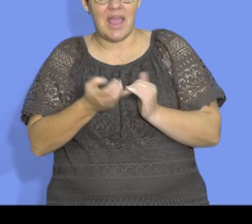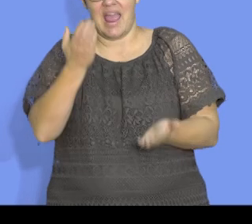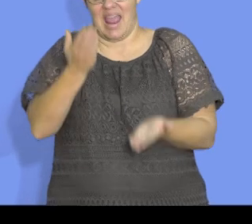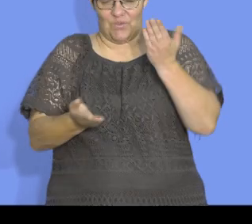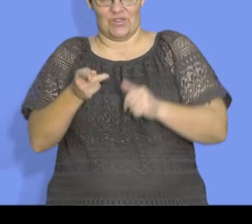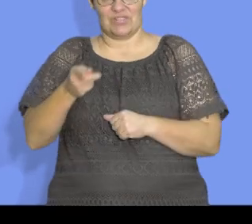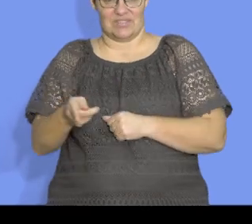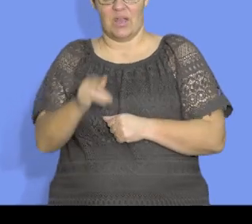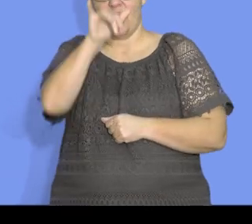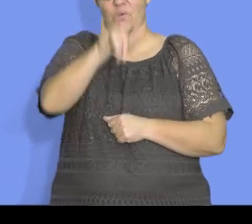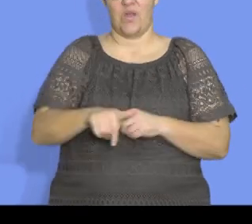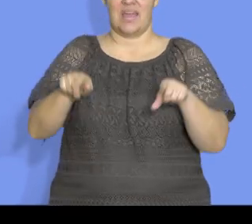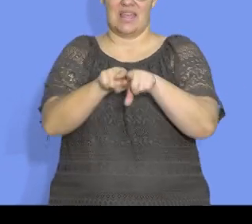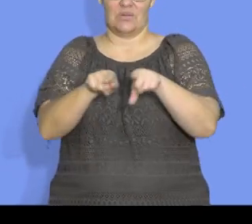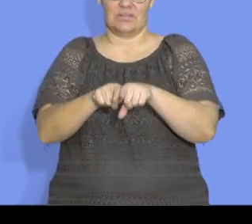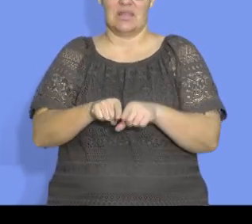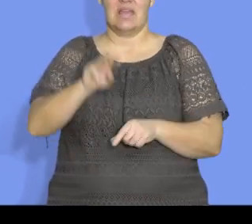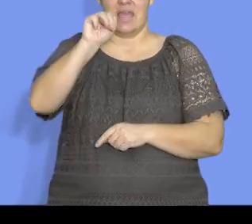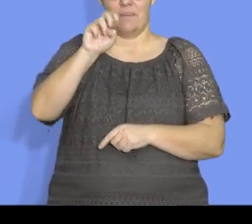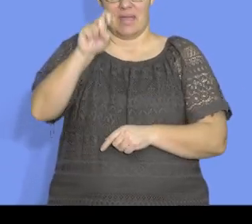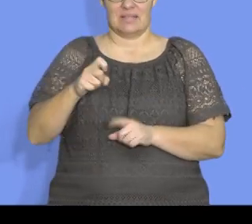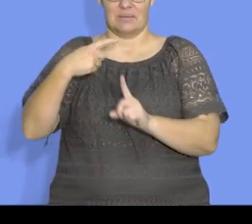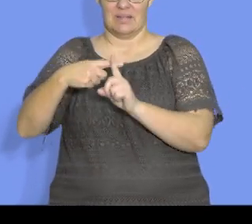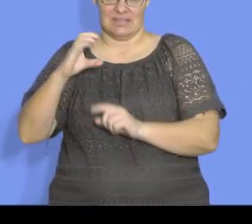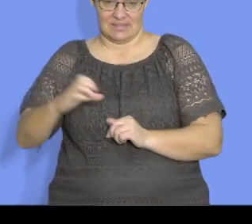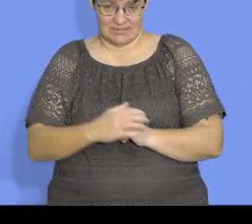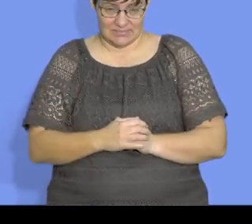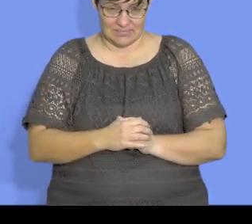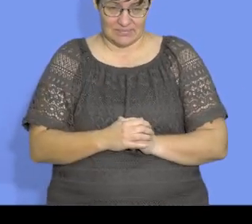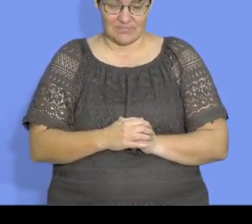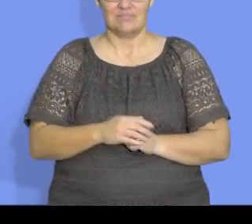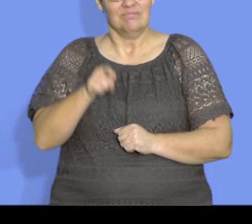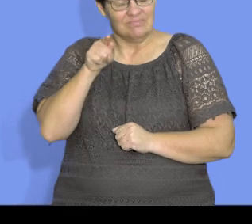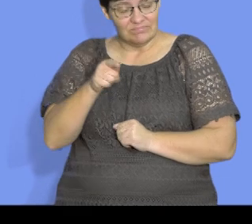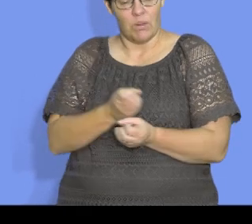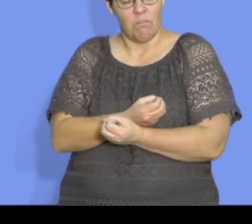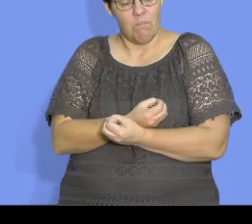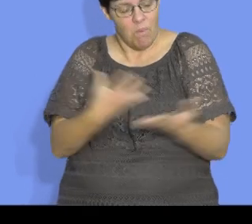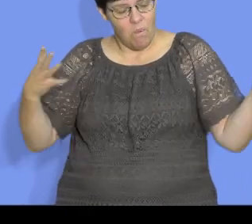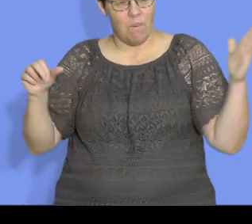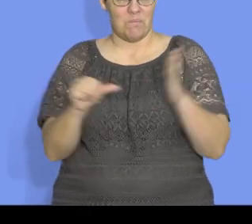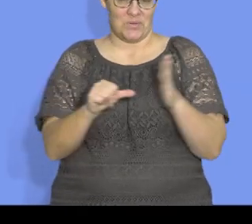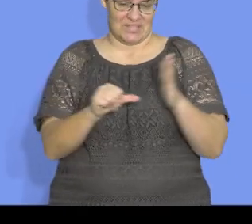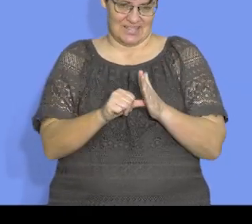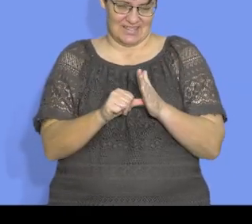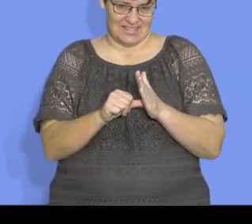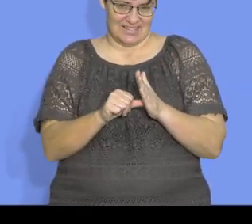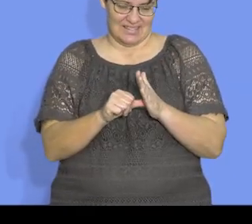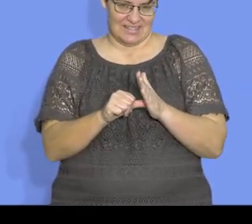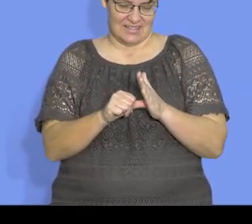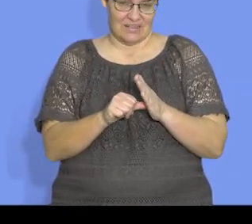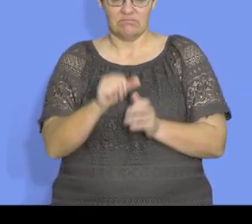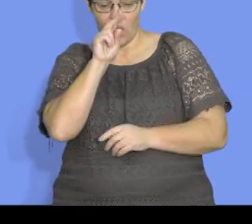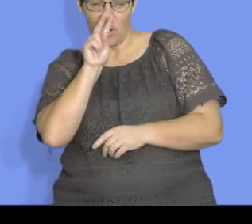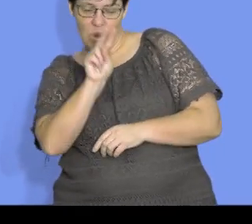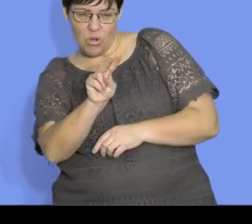and represent it in the equation form of y equals mx. That is the most important